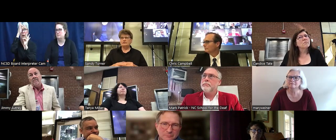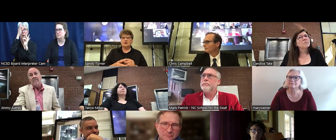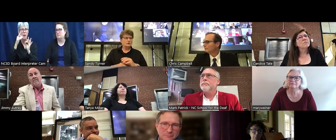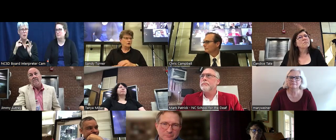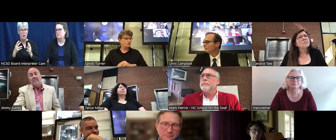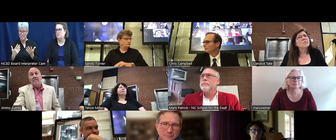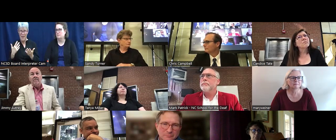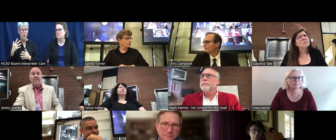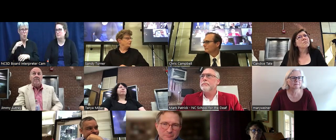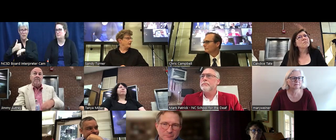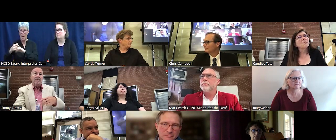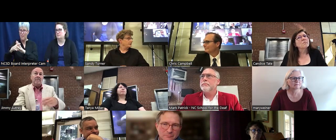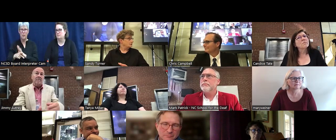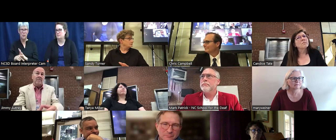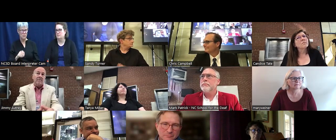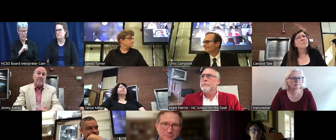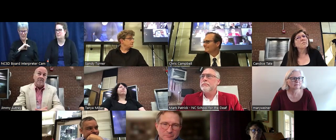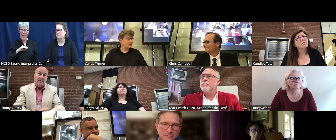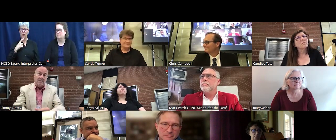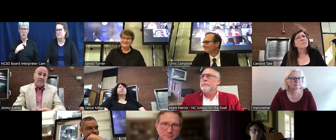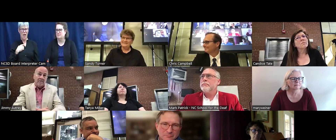staff will go, who wrote that thing?